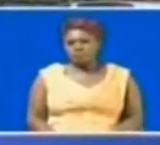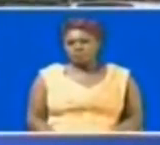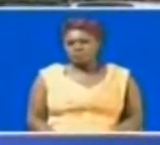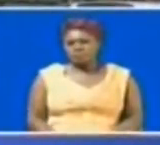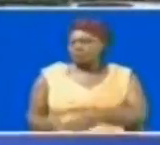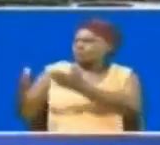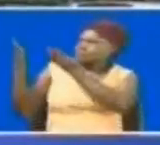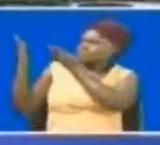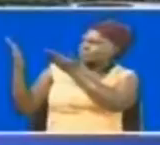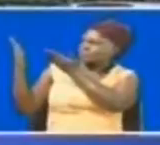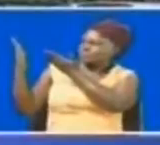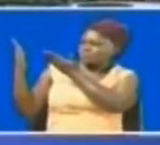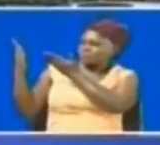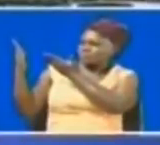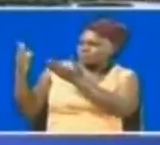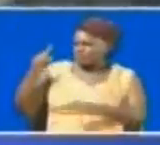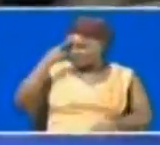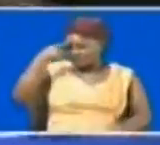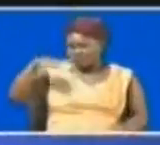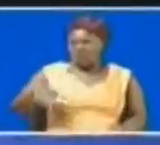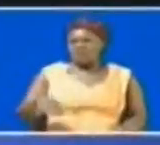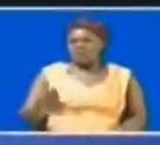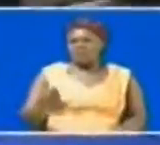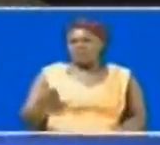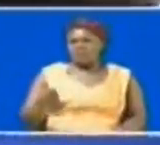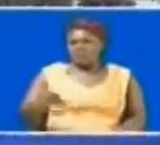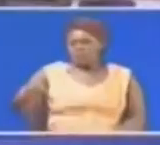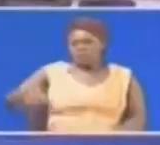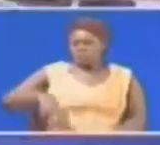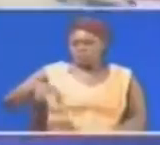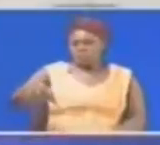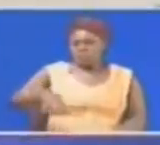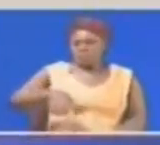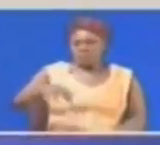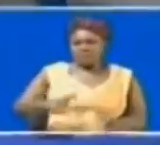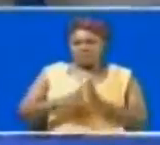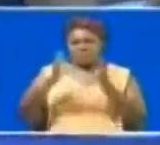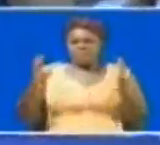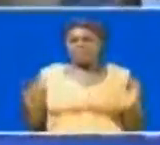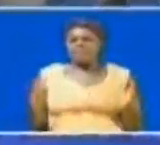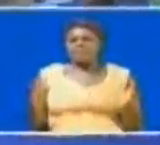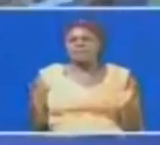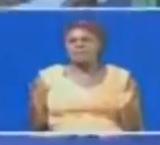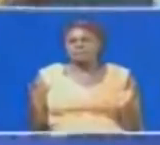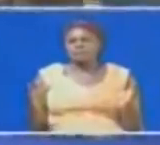At the Chandarana Food Plus Ngara branch, one of the supermarket chain's biggest outlets,